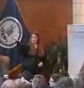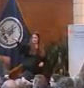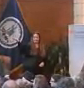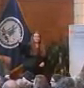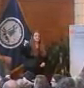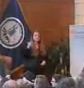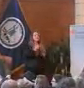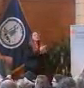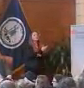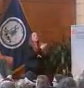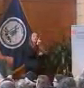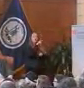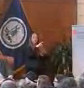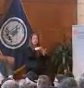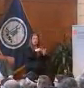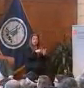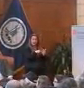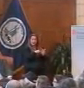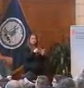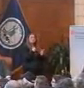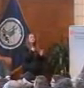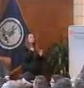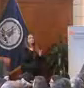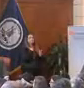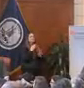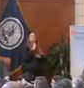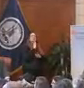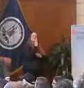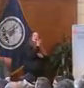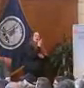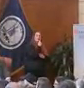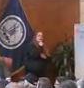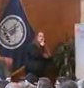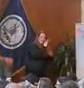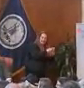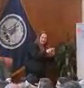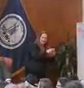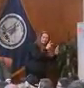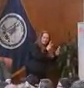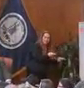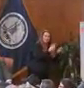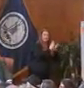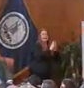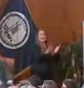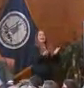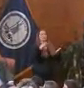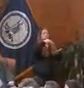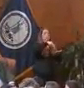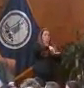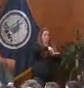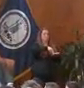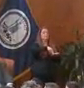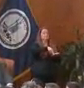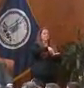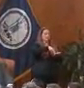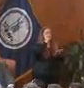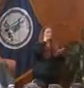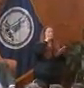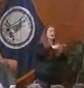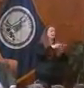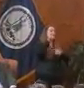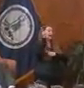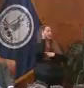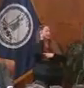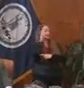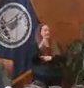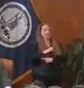your questions, I'll identify the person whose question I will read, and I'll ask you to stand to be able to hear the congressman's response,